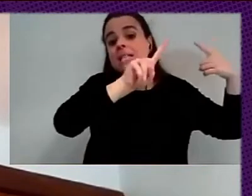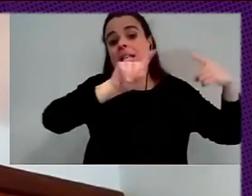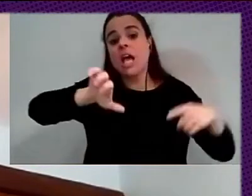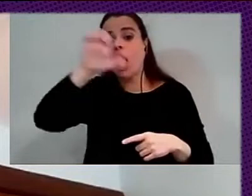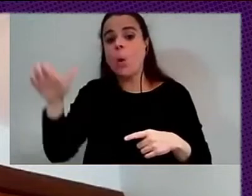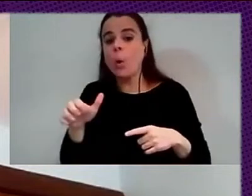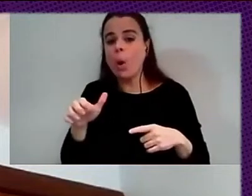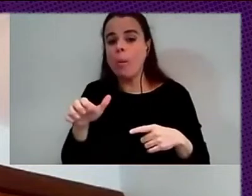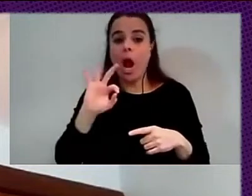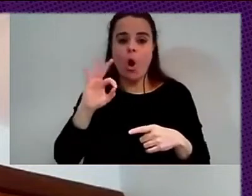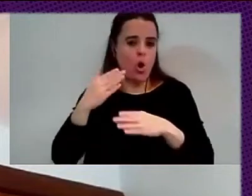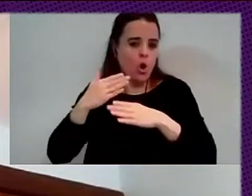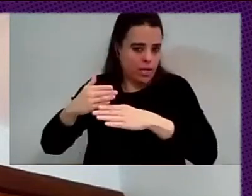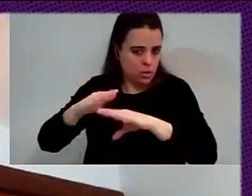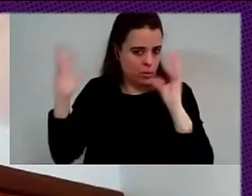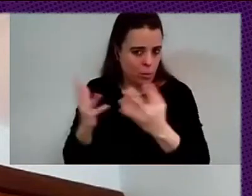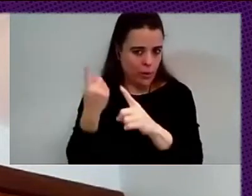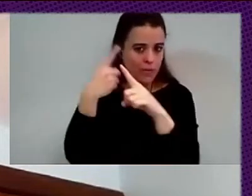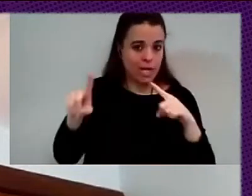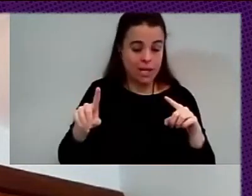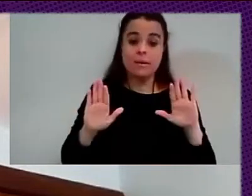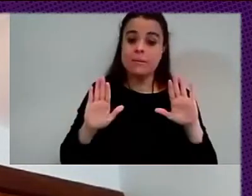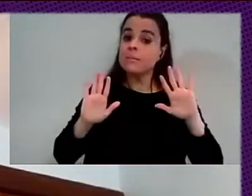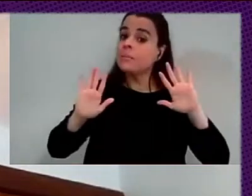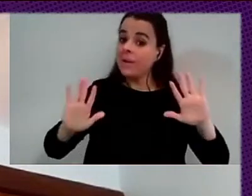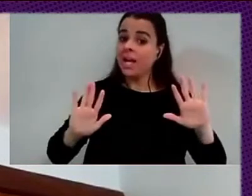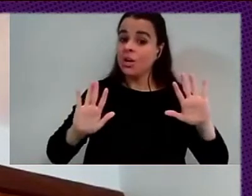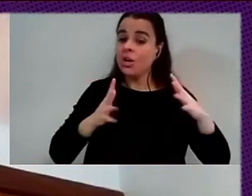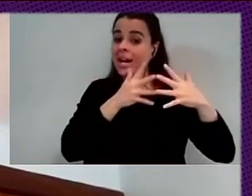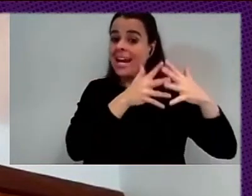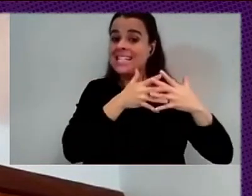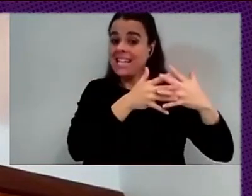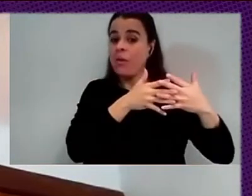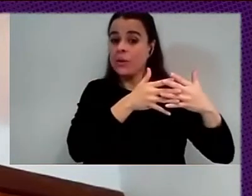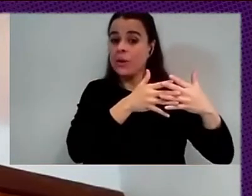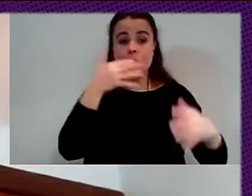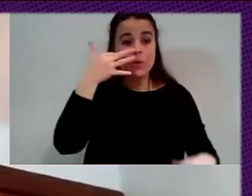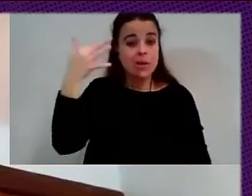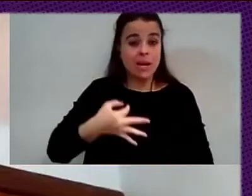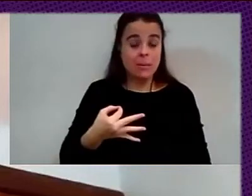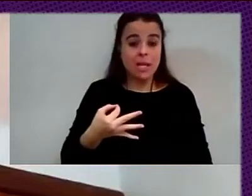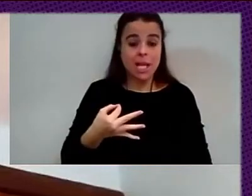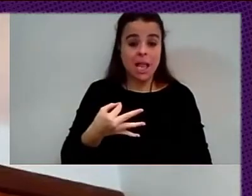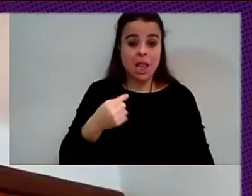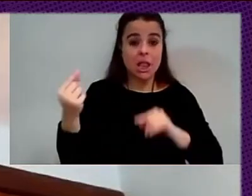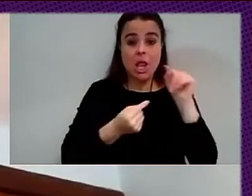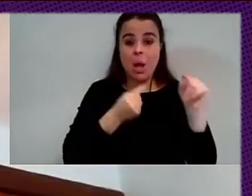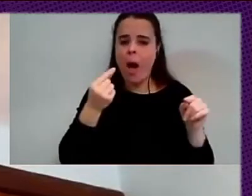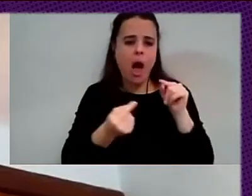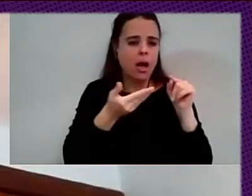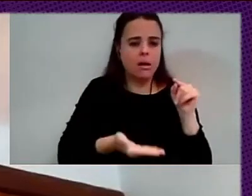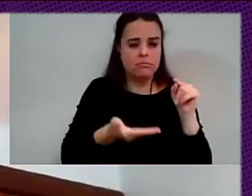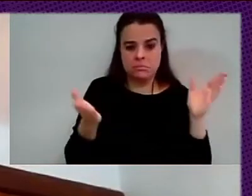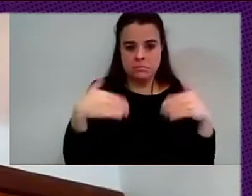In the United States, there's not really much talk about this. And I've been at the Information Society Project at Yale University